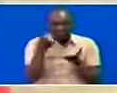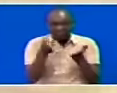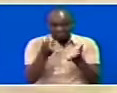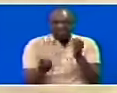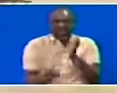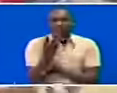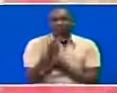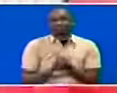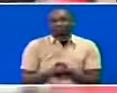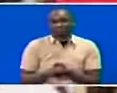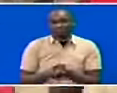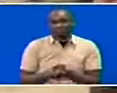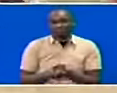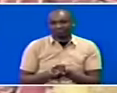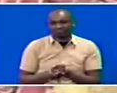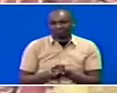constituency.